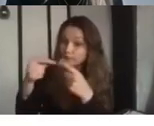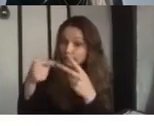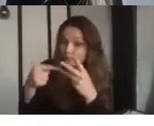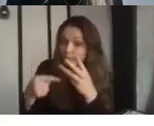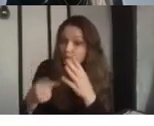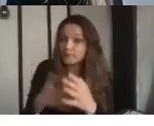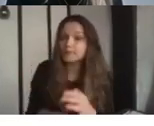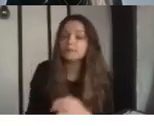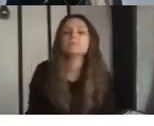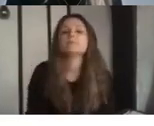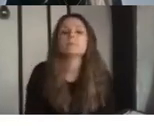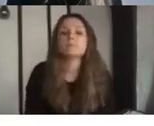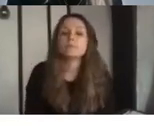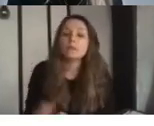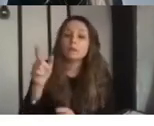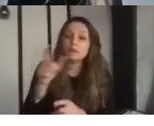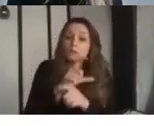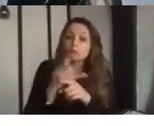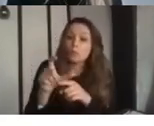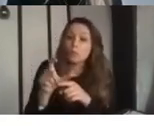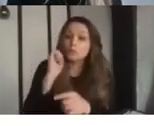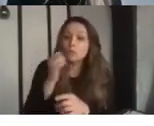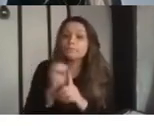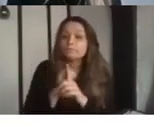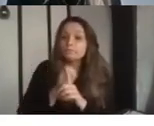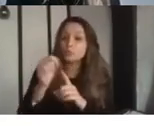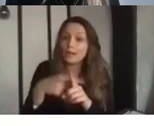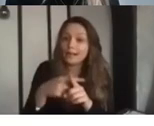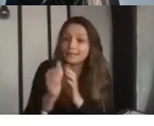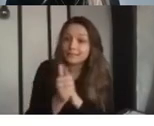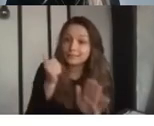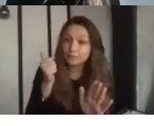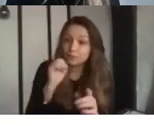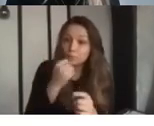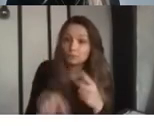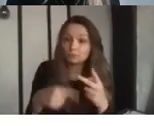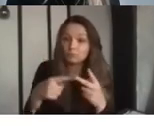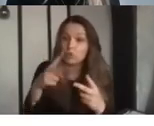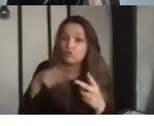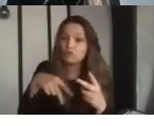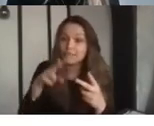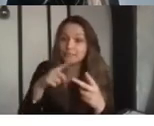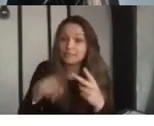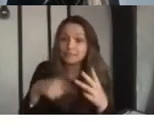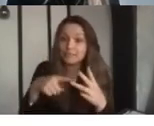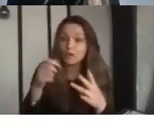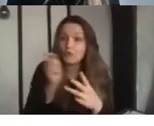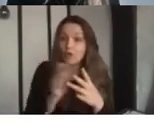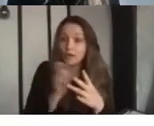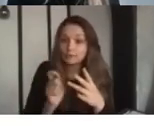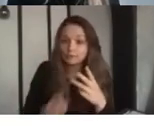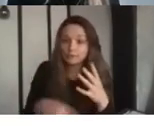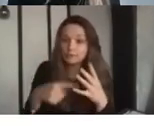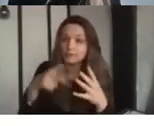Okay, so in this course, you will improve your English skills. You'll improve your reading, your writing, your speaking, and